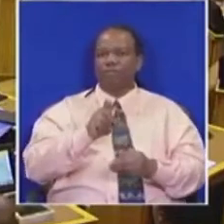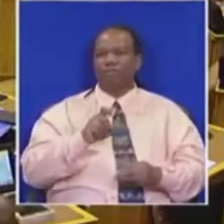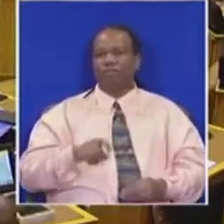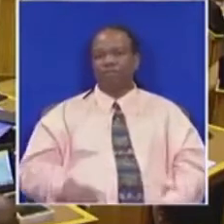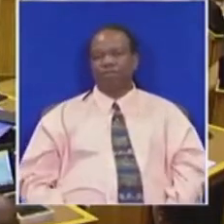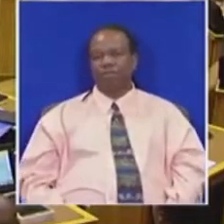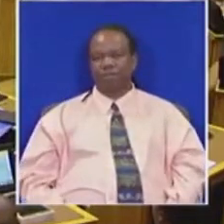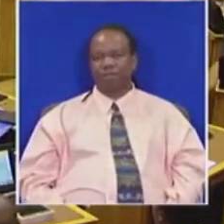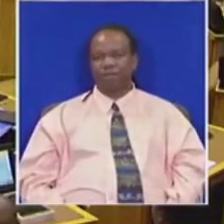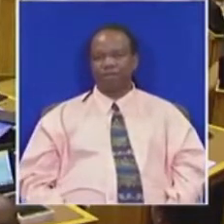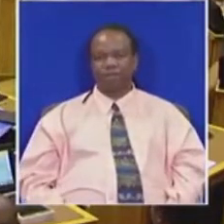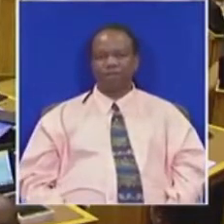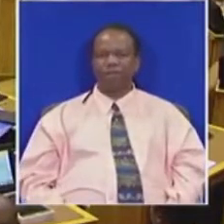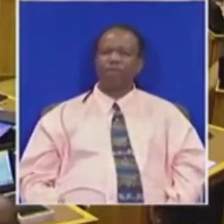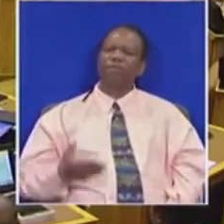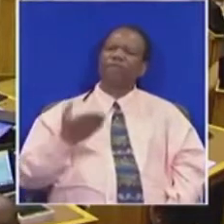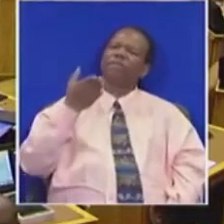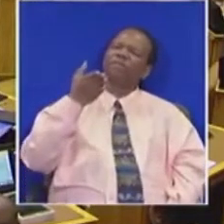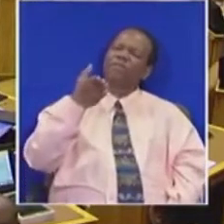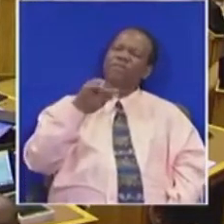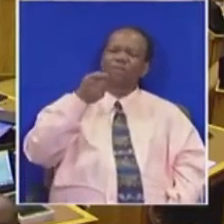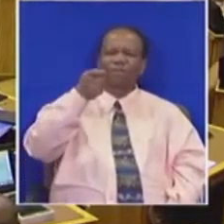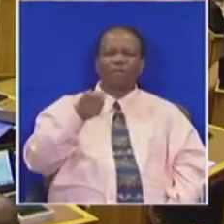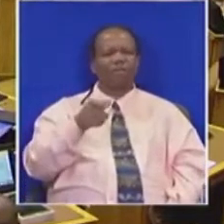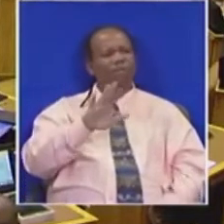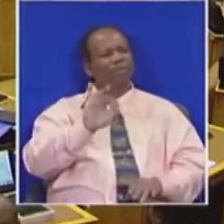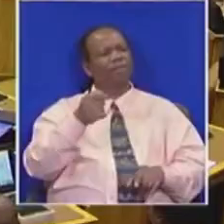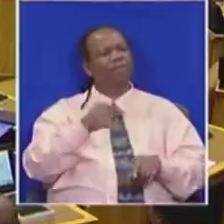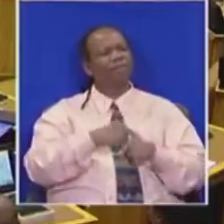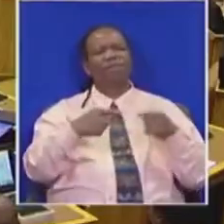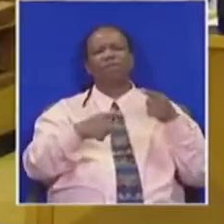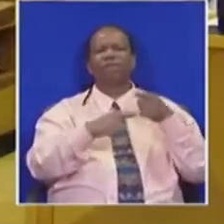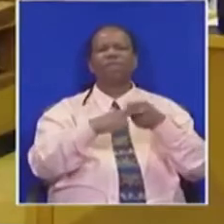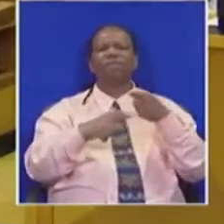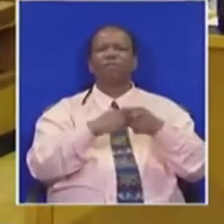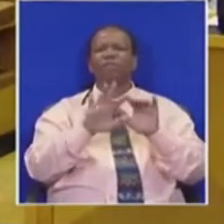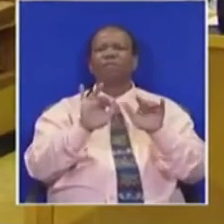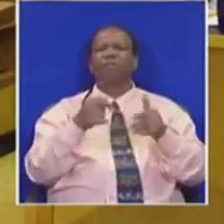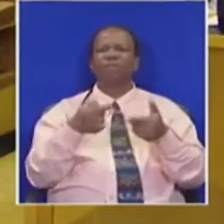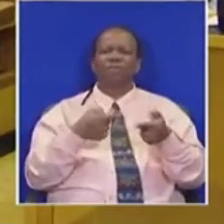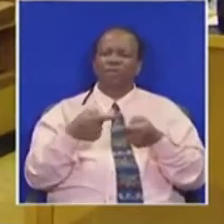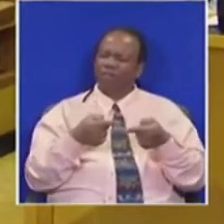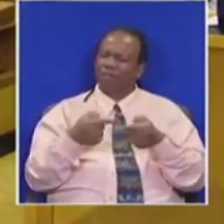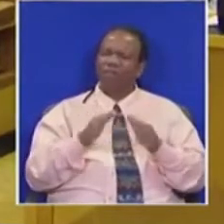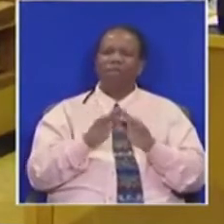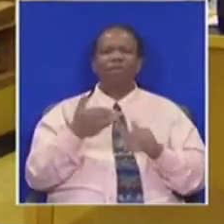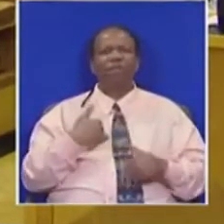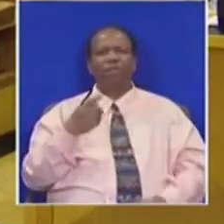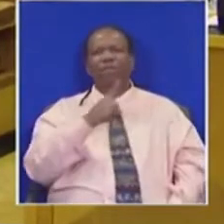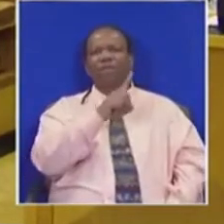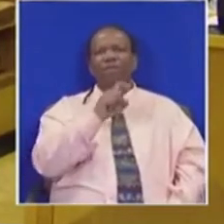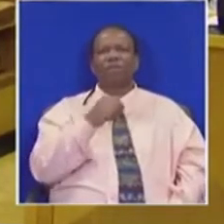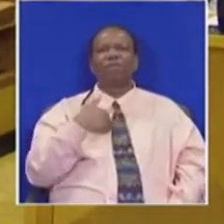unfair. Speaker, we are always attacked by people that side. I've never seen them debate. I've never seen them ask